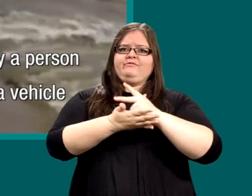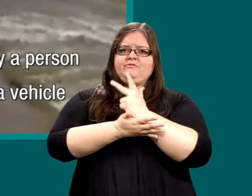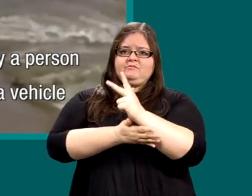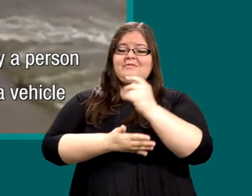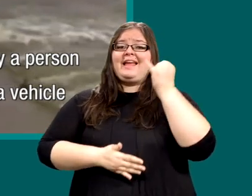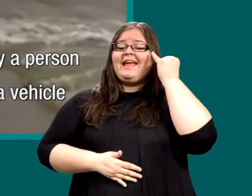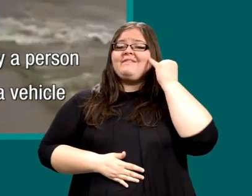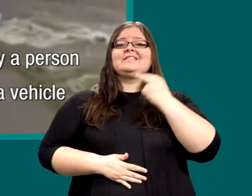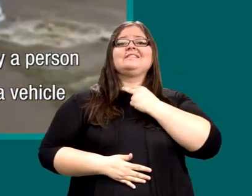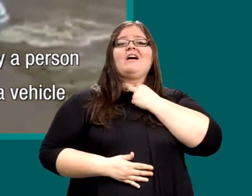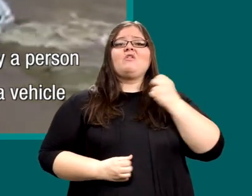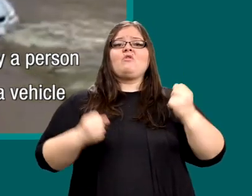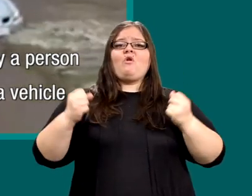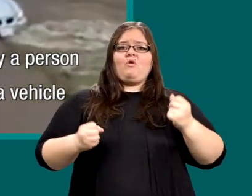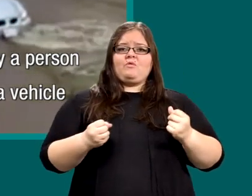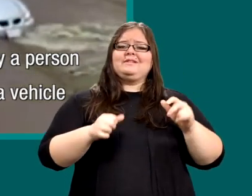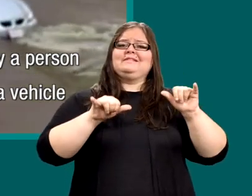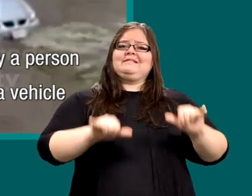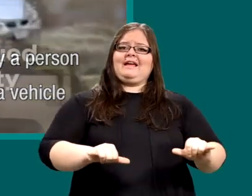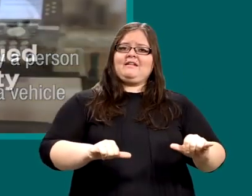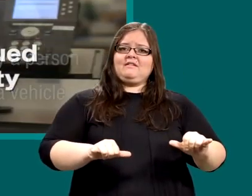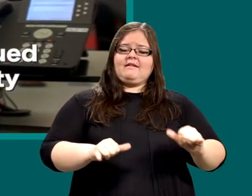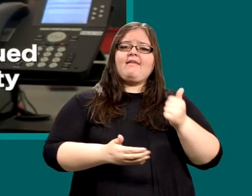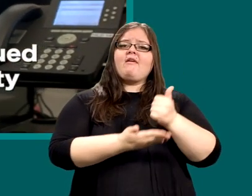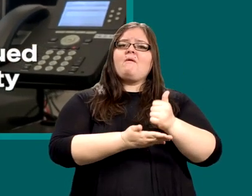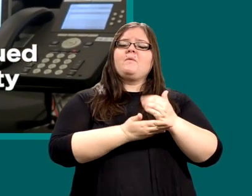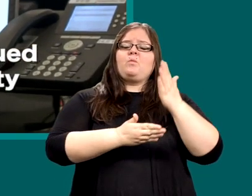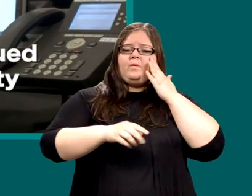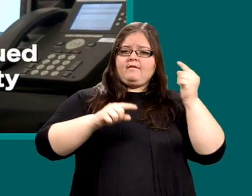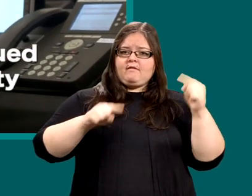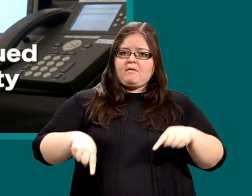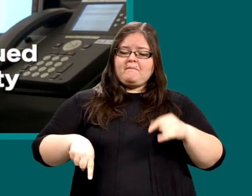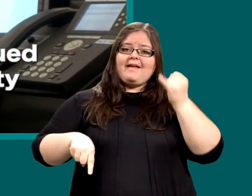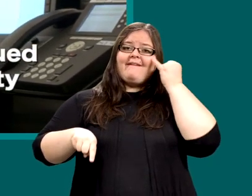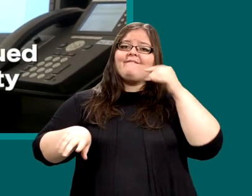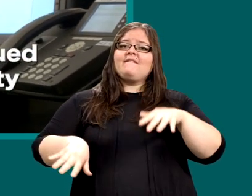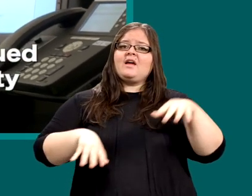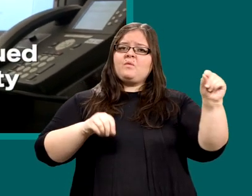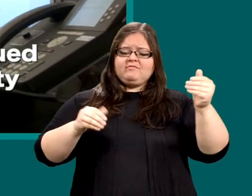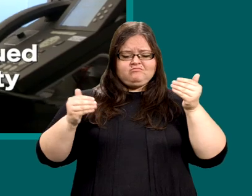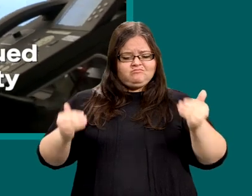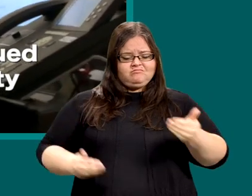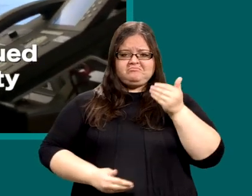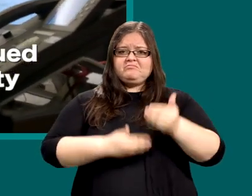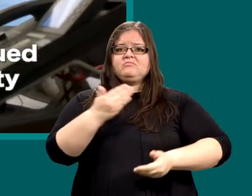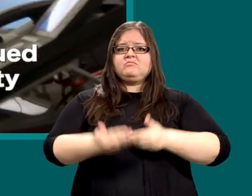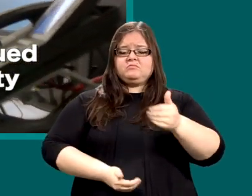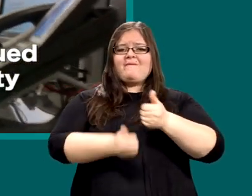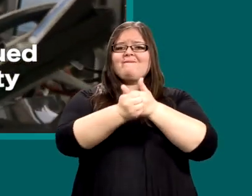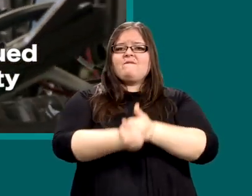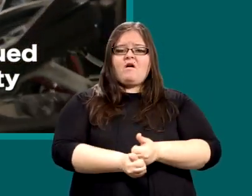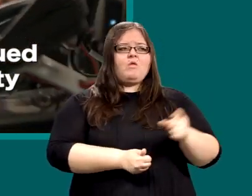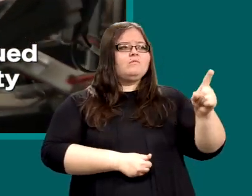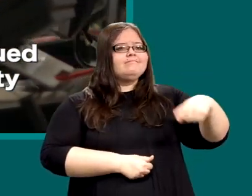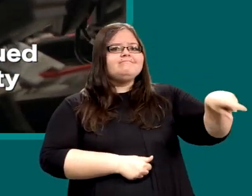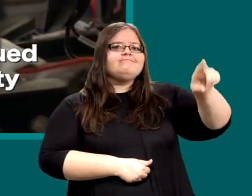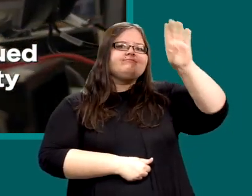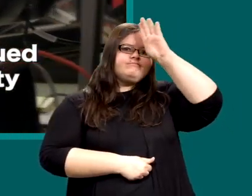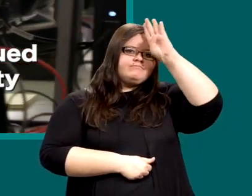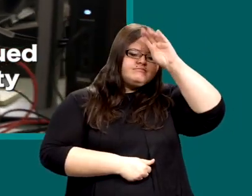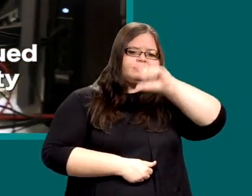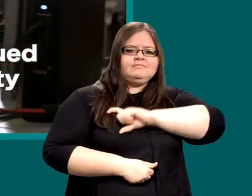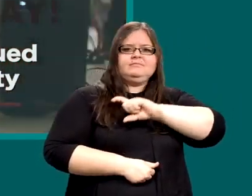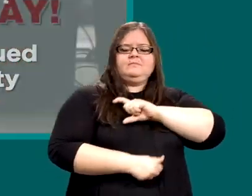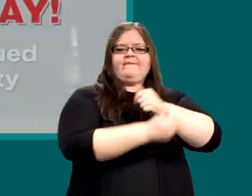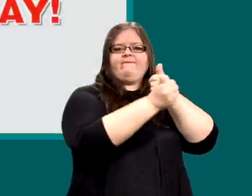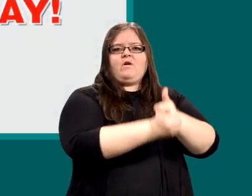become stranded, remain in your car. Help will come. If you're warned to evacuate, take immediate steps to follow directions from your public